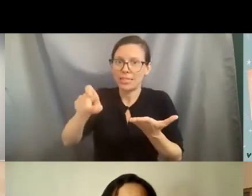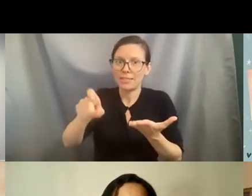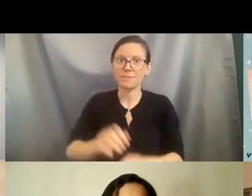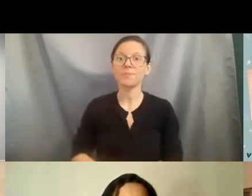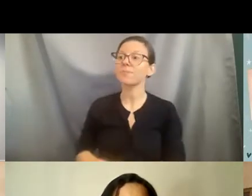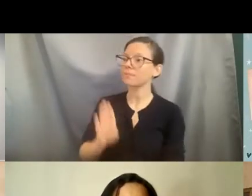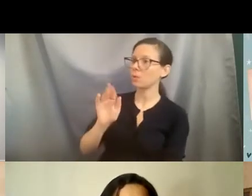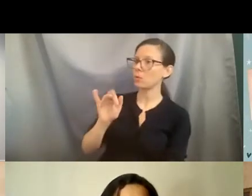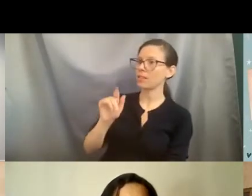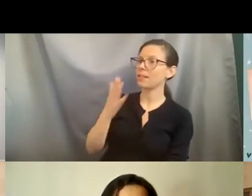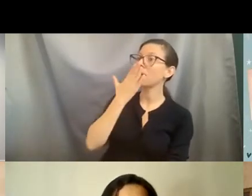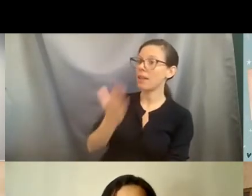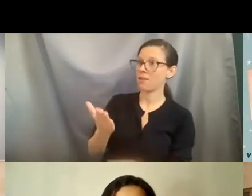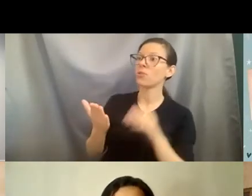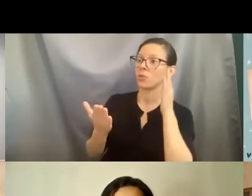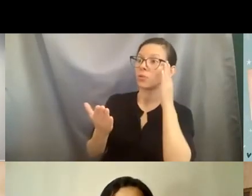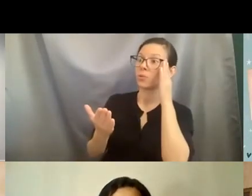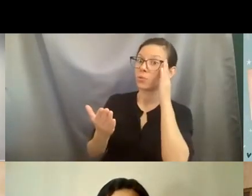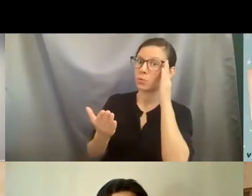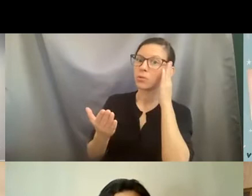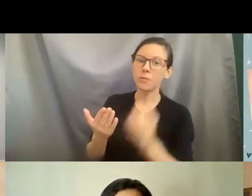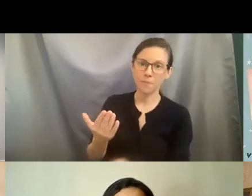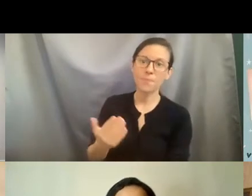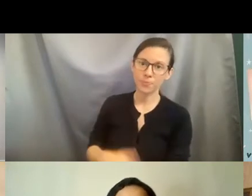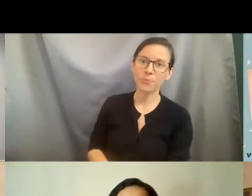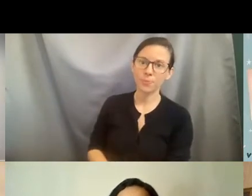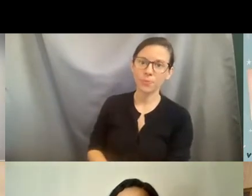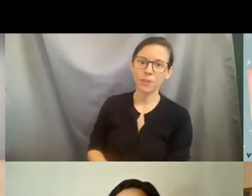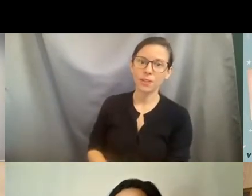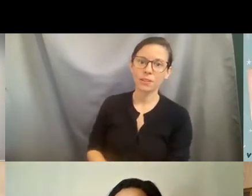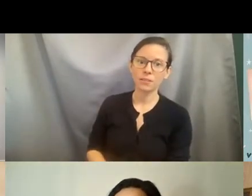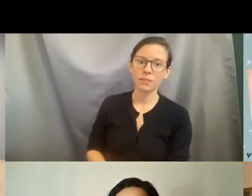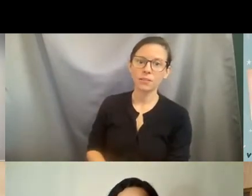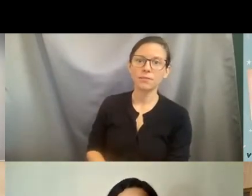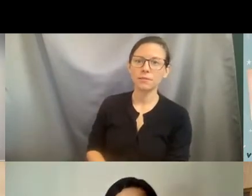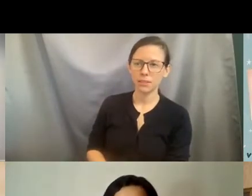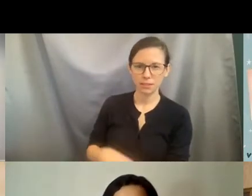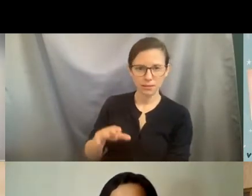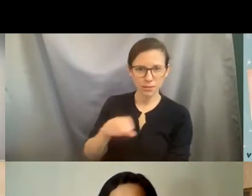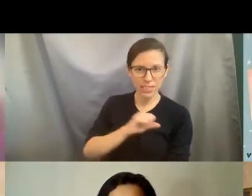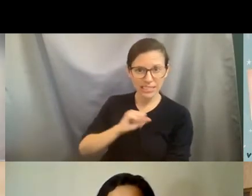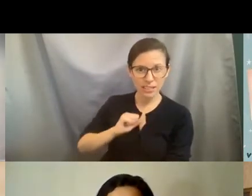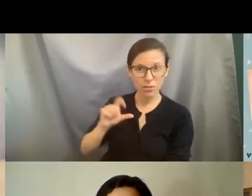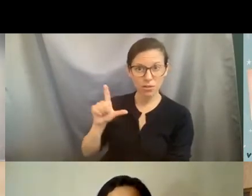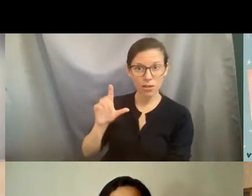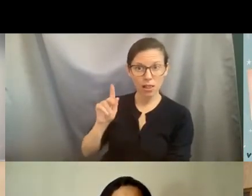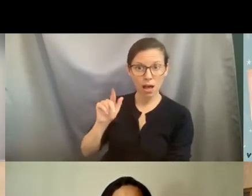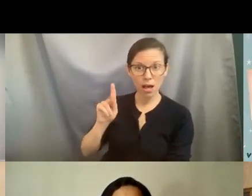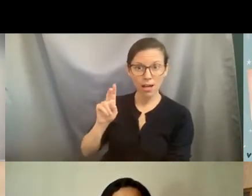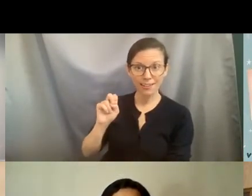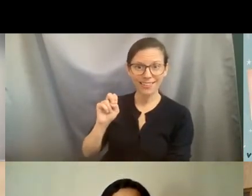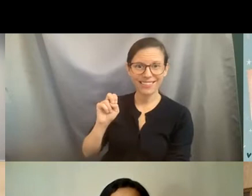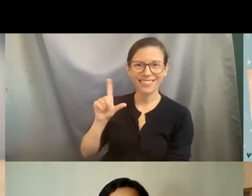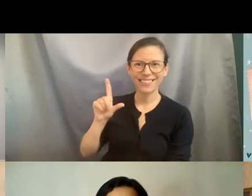Absolutely. Thank you so much for that. Yeah. I'm going to ask Senator Locke, you know, I have a